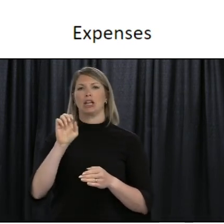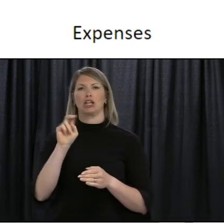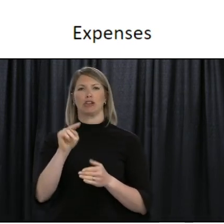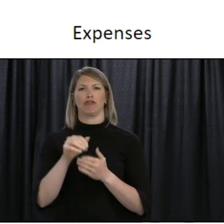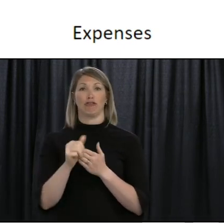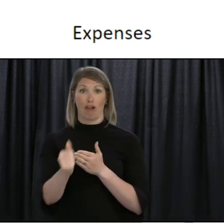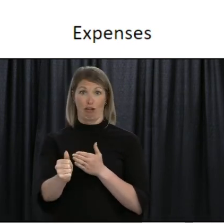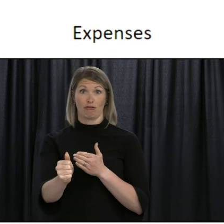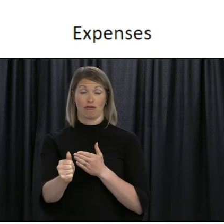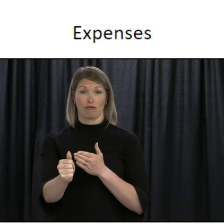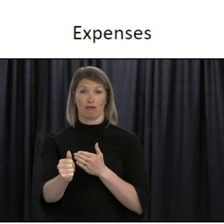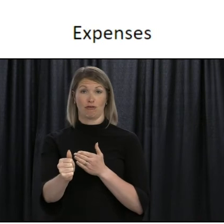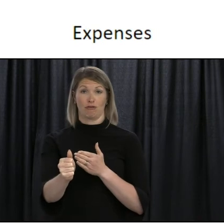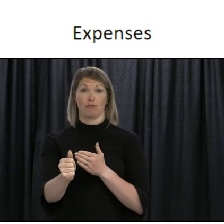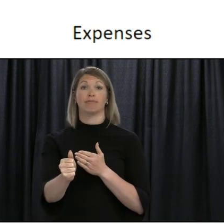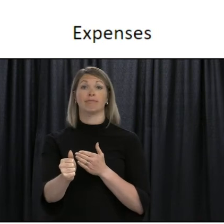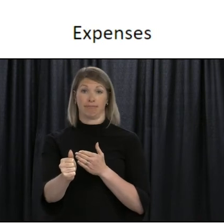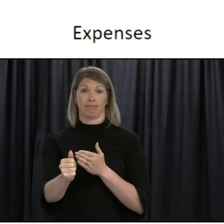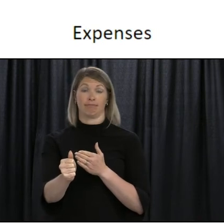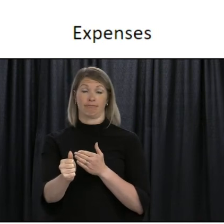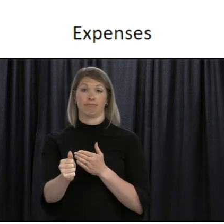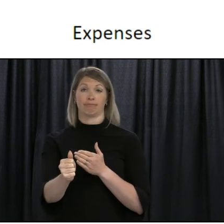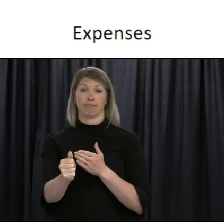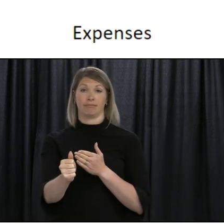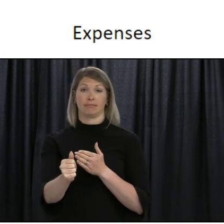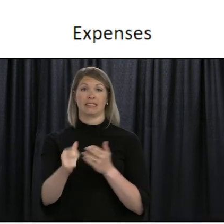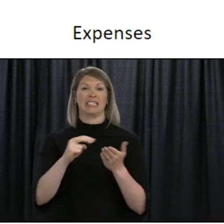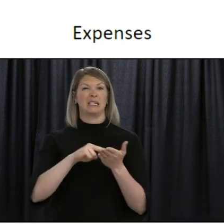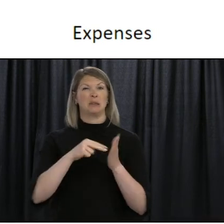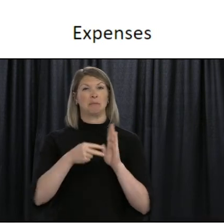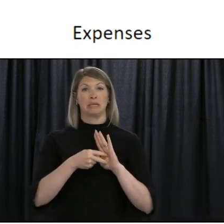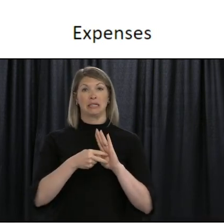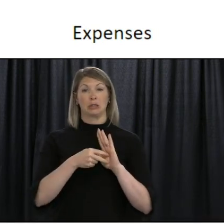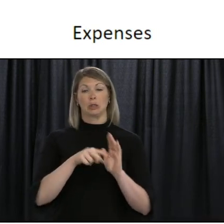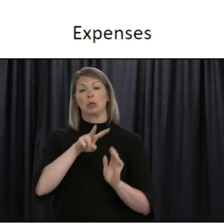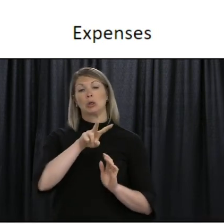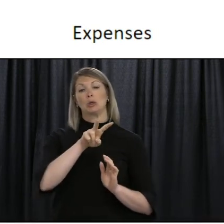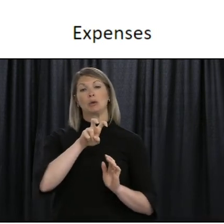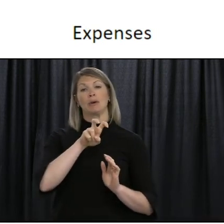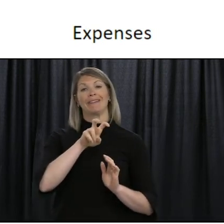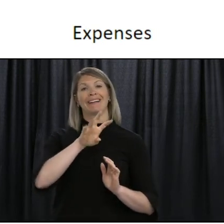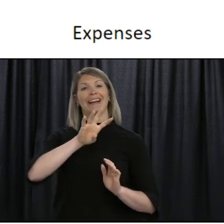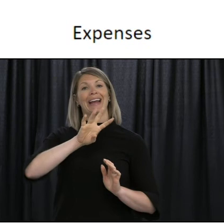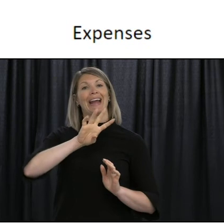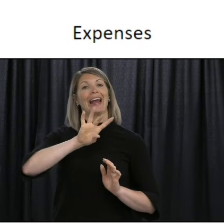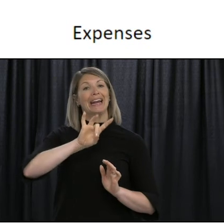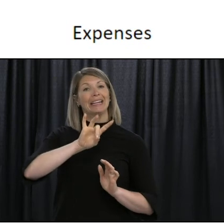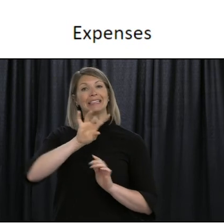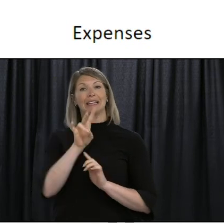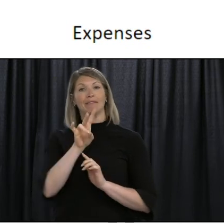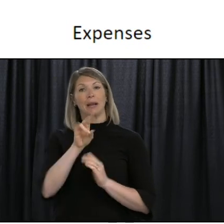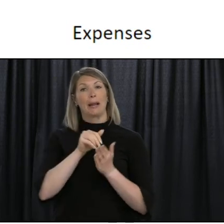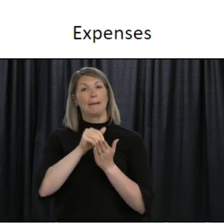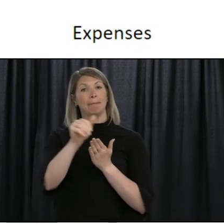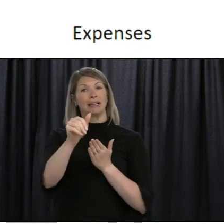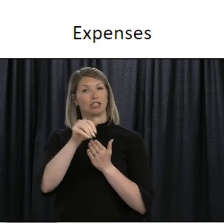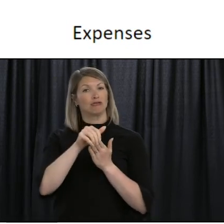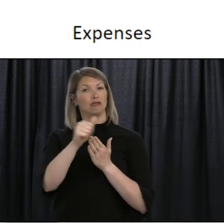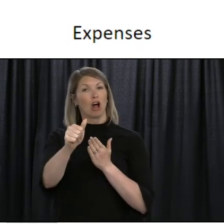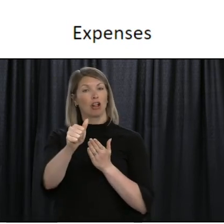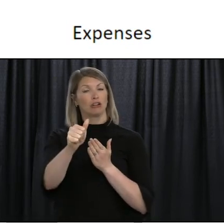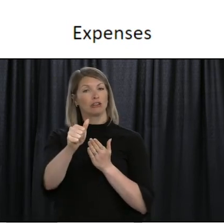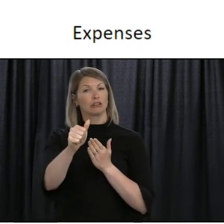This represents a $287 million reduction in our projected surplus from our